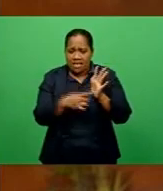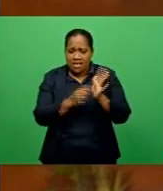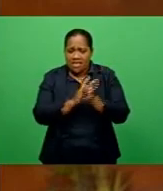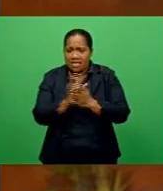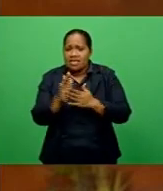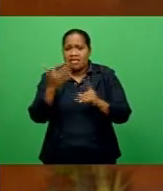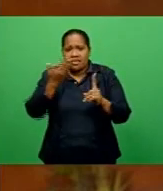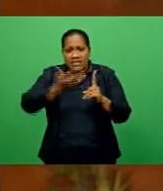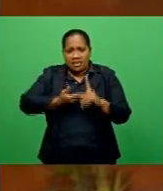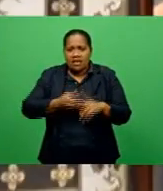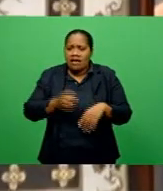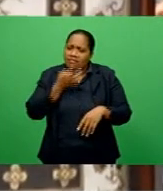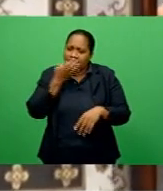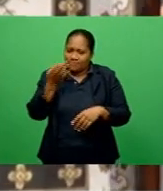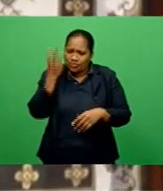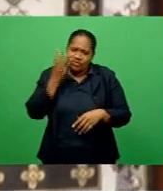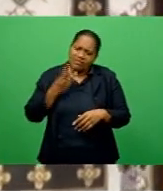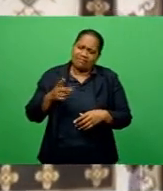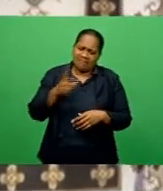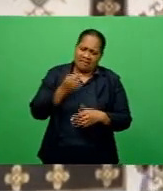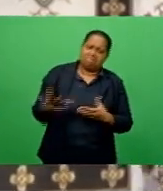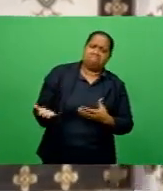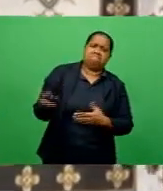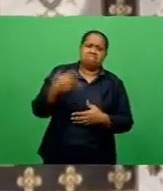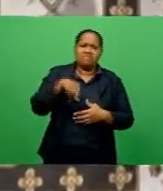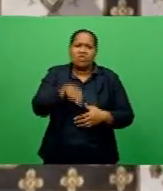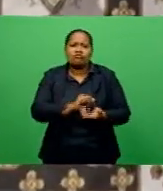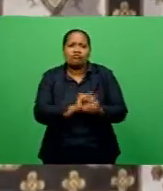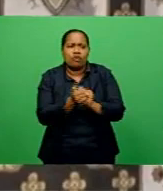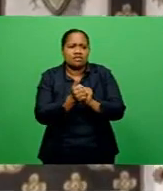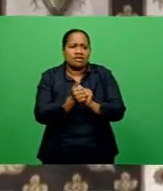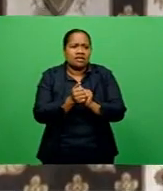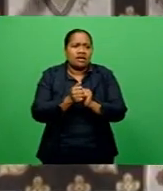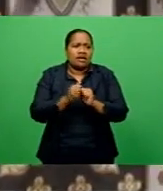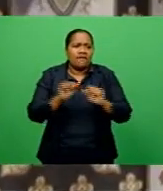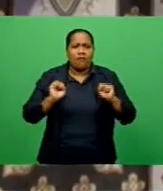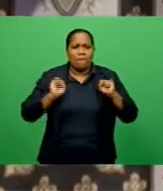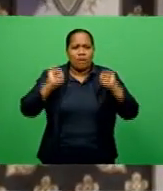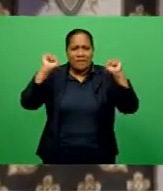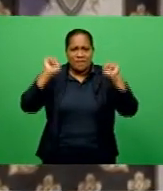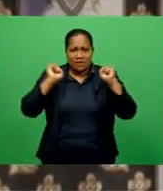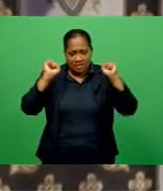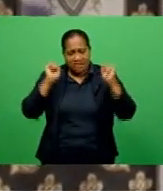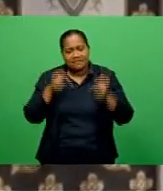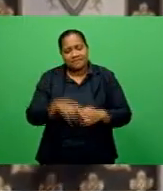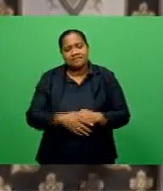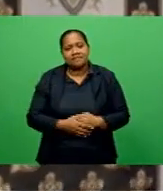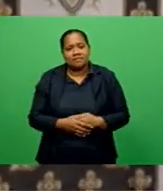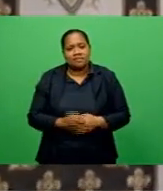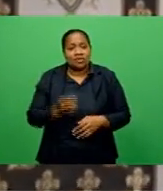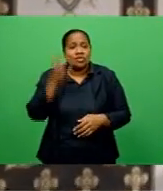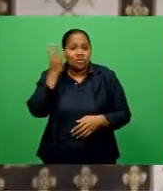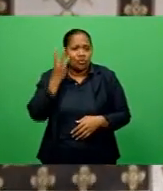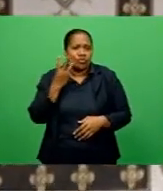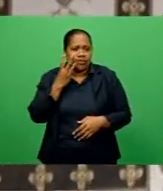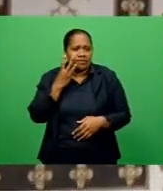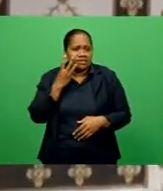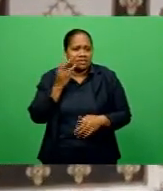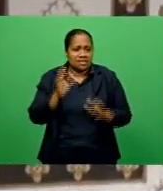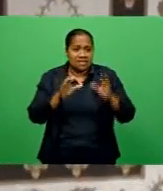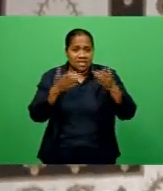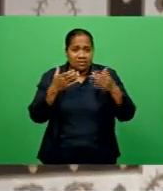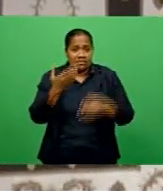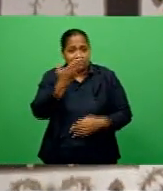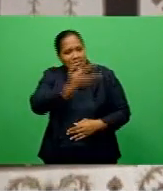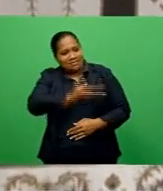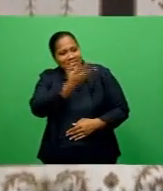of bodybuilding. She scooped her third Miss Fiji title on Saturday and was the lone contender in the women's category. Saddened by the